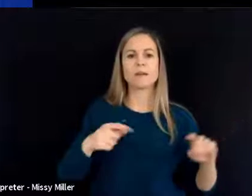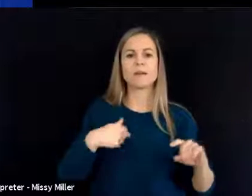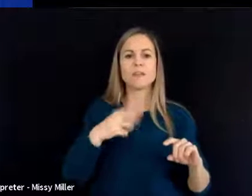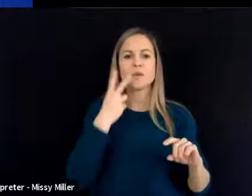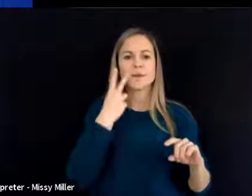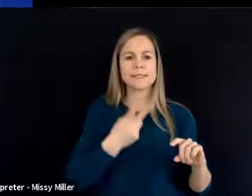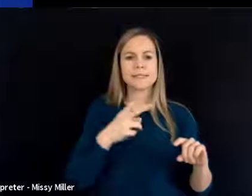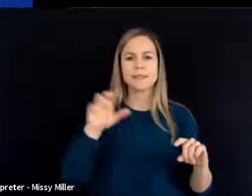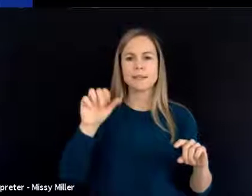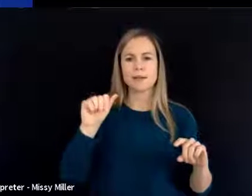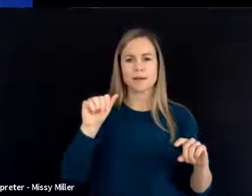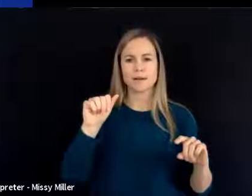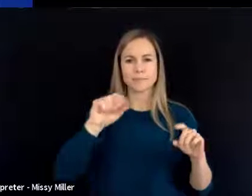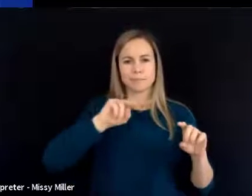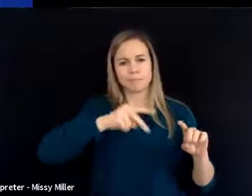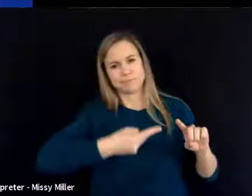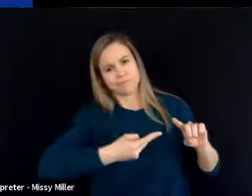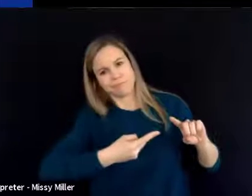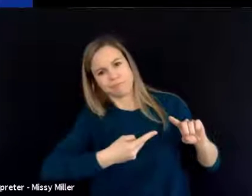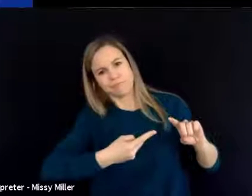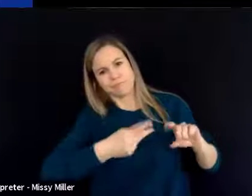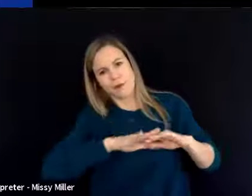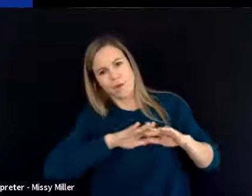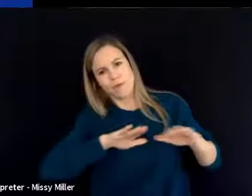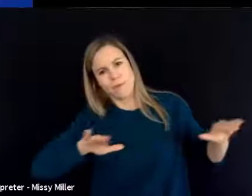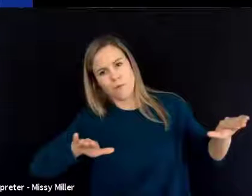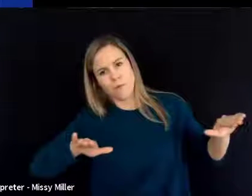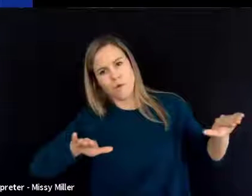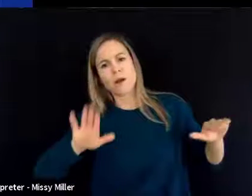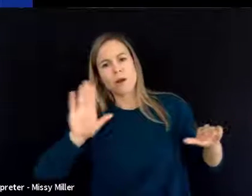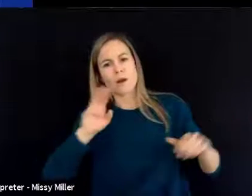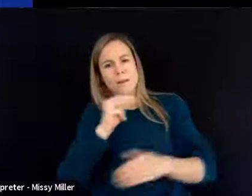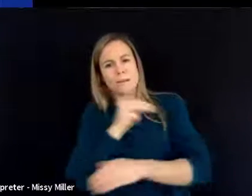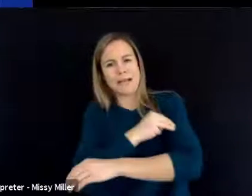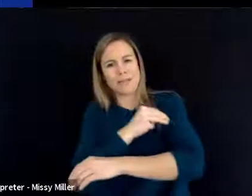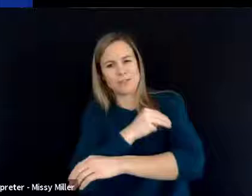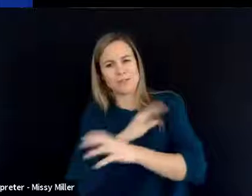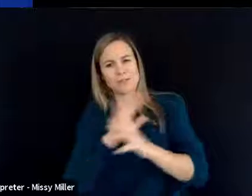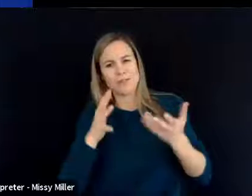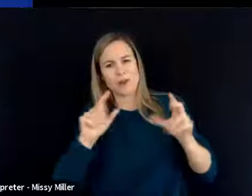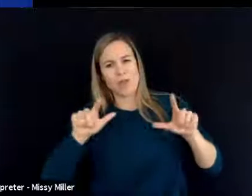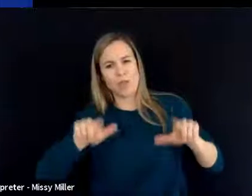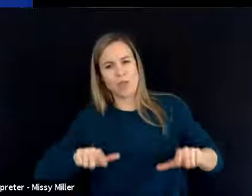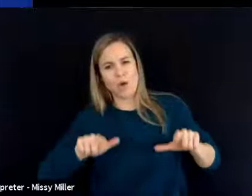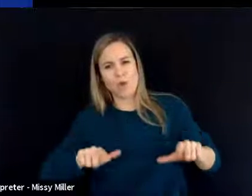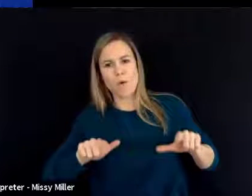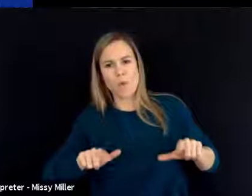are placed on the floor, that she has some pretty low muscle tone or hypotonia.